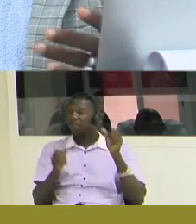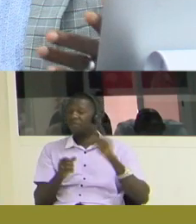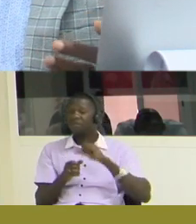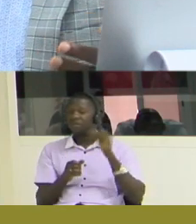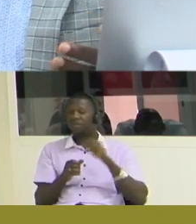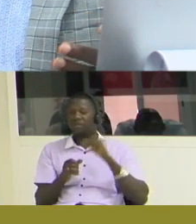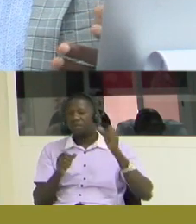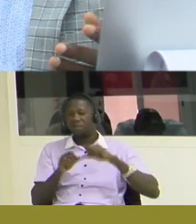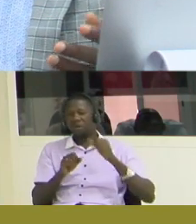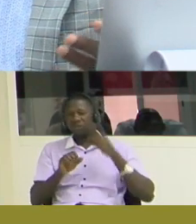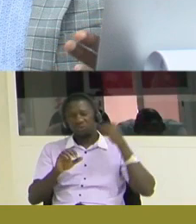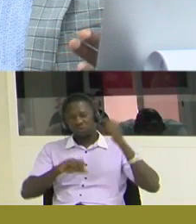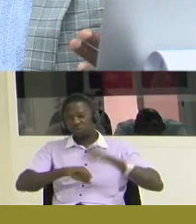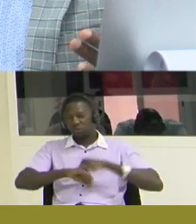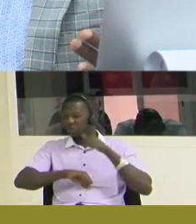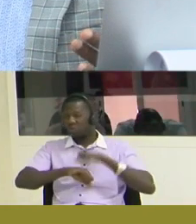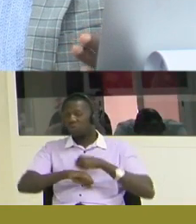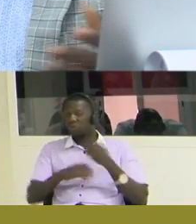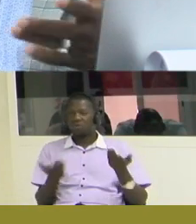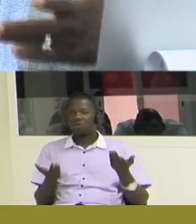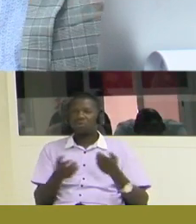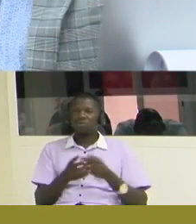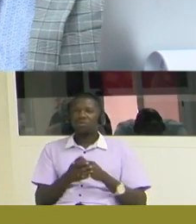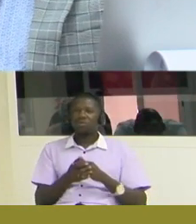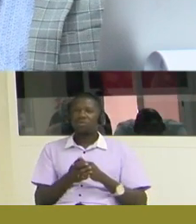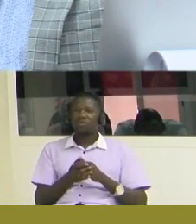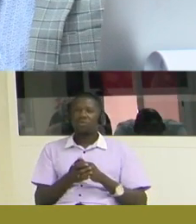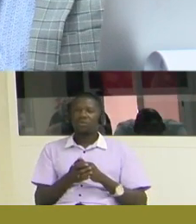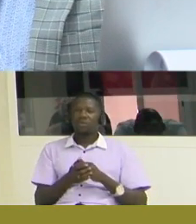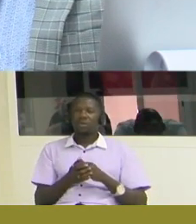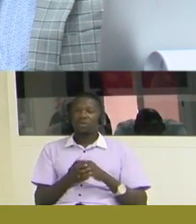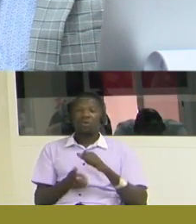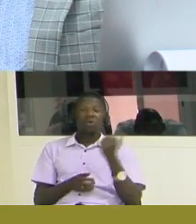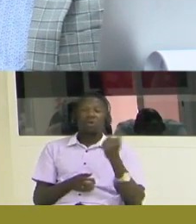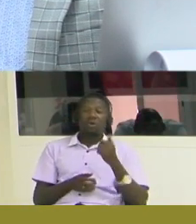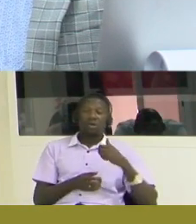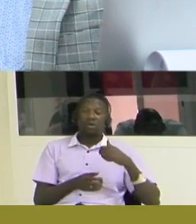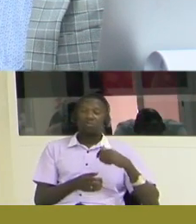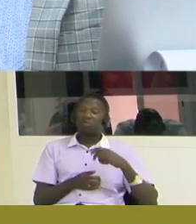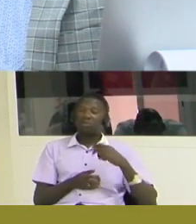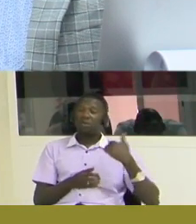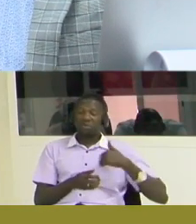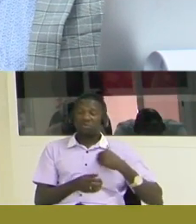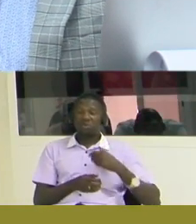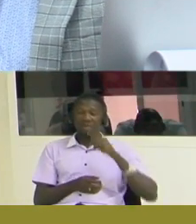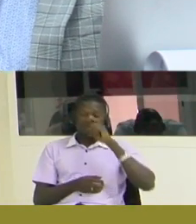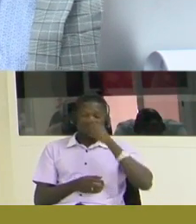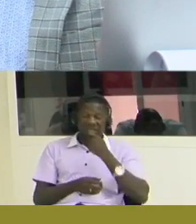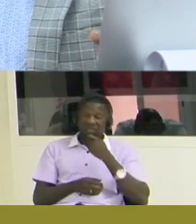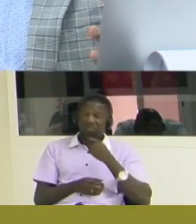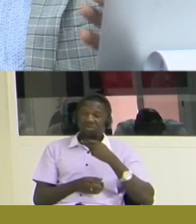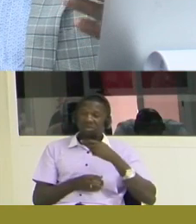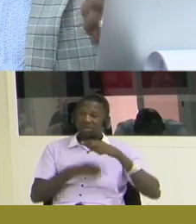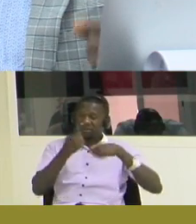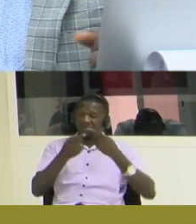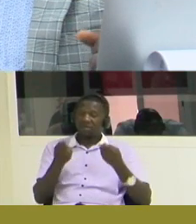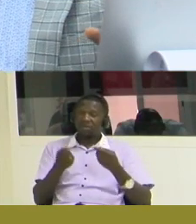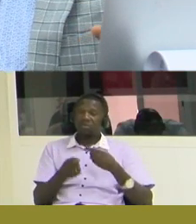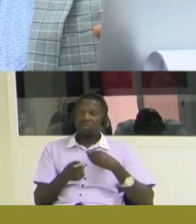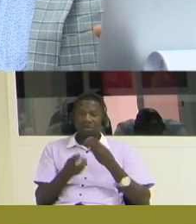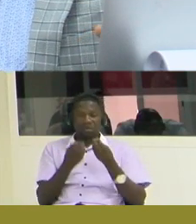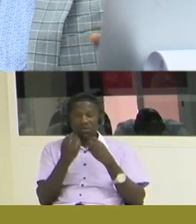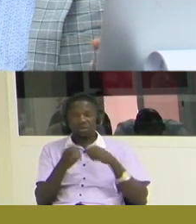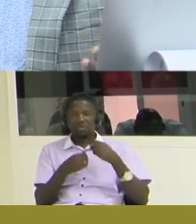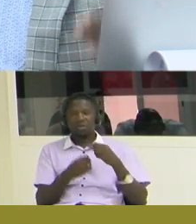in fact some of the victims died soon afterwards we've been told of right the app we've been told